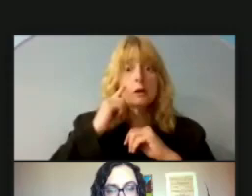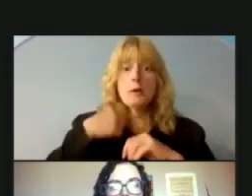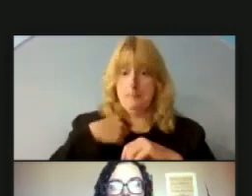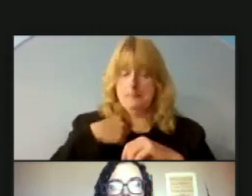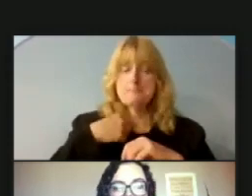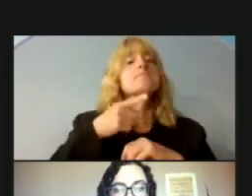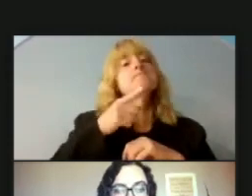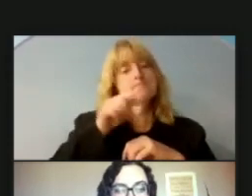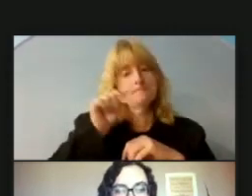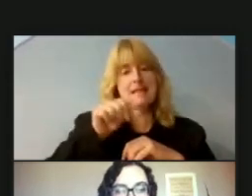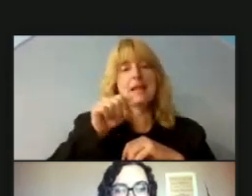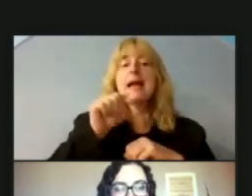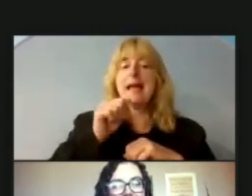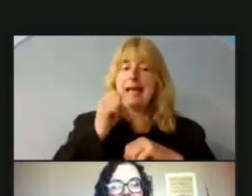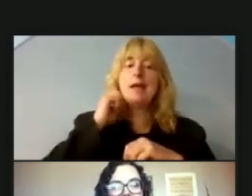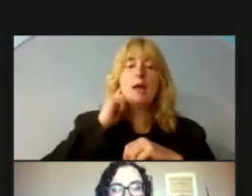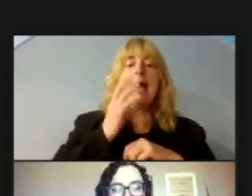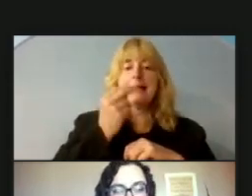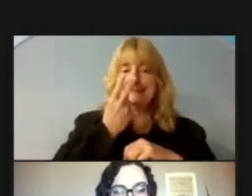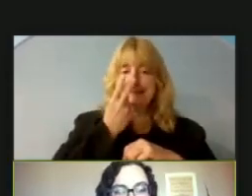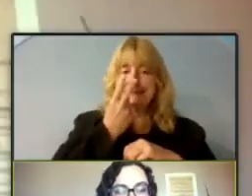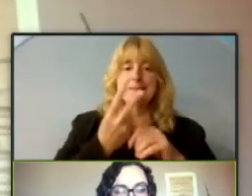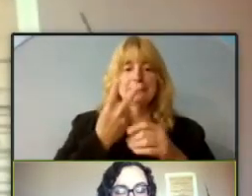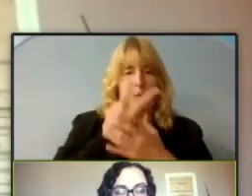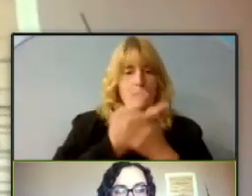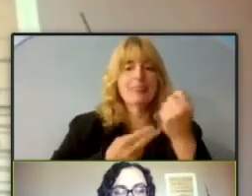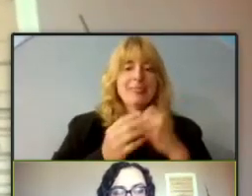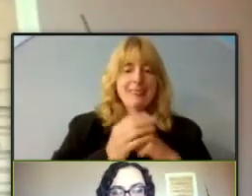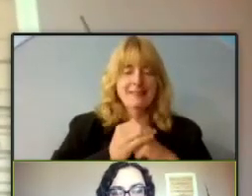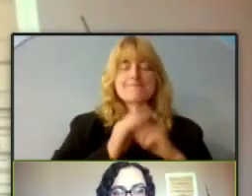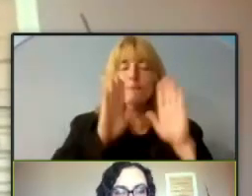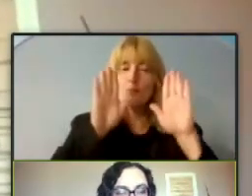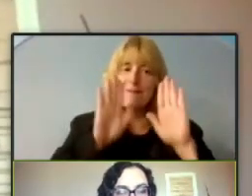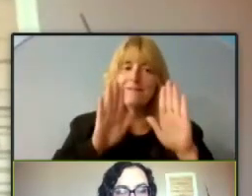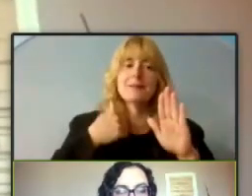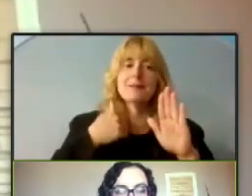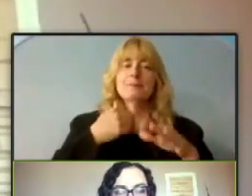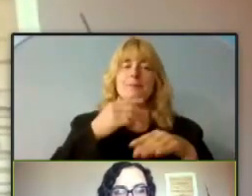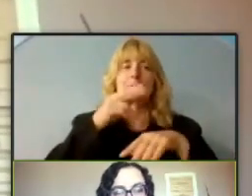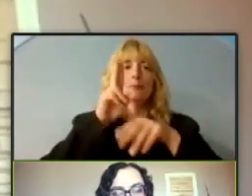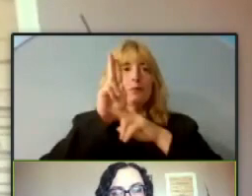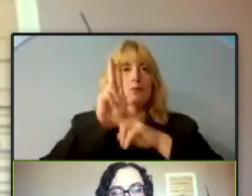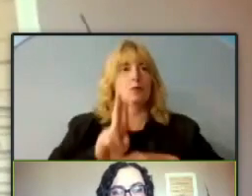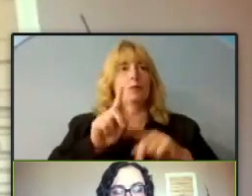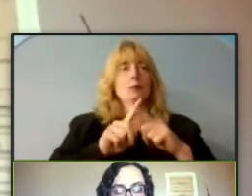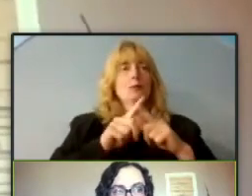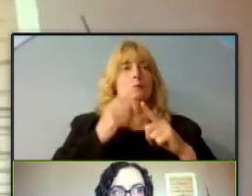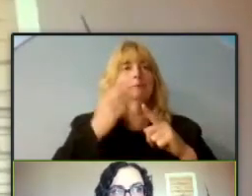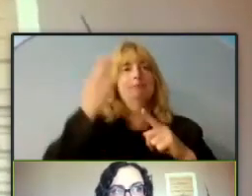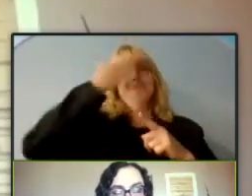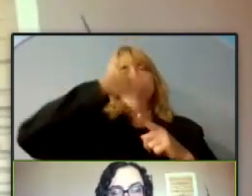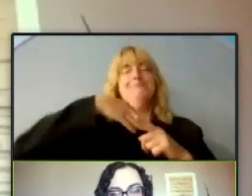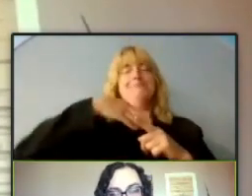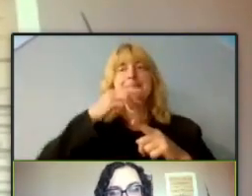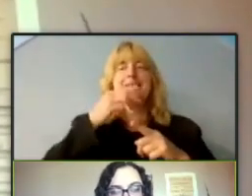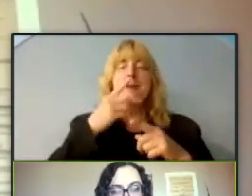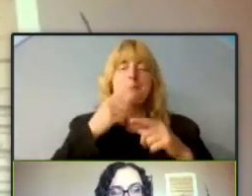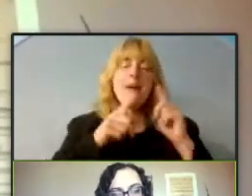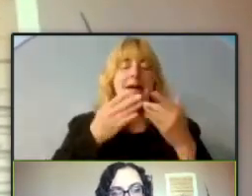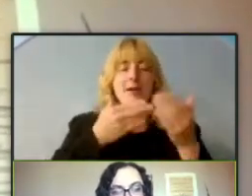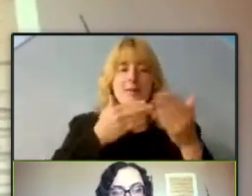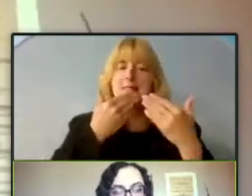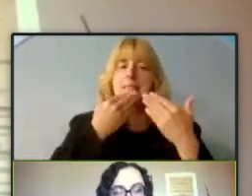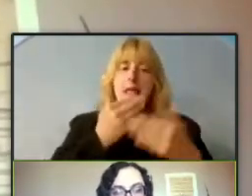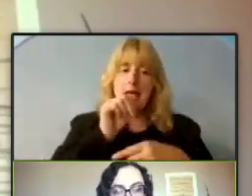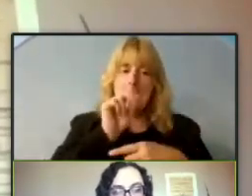Yes, we can hear and see you. Okay, awesome, thanks. I'm used to be behind the scenes. All right, thank you, Angie. And thank you so much to our Black